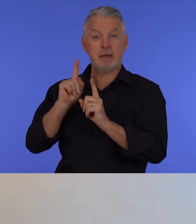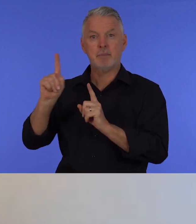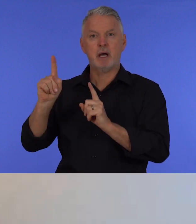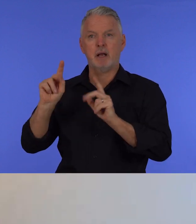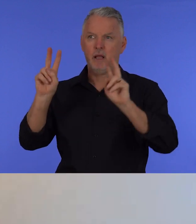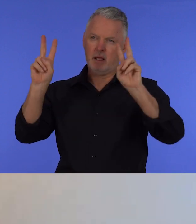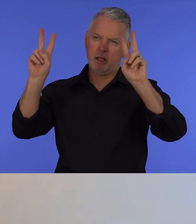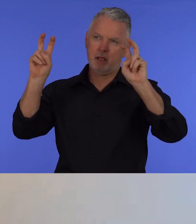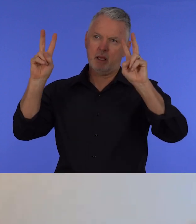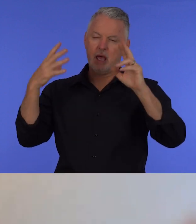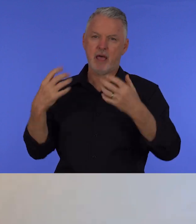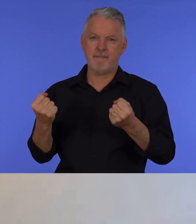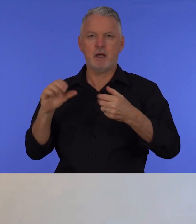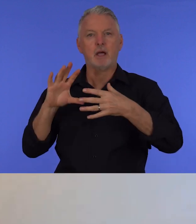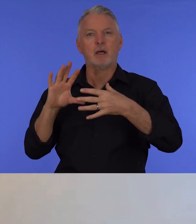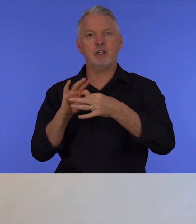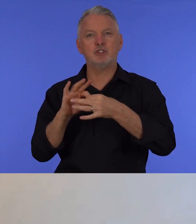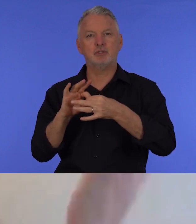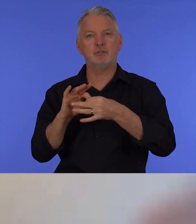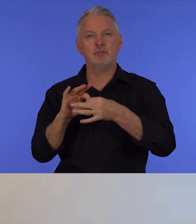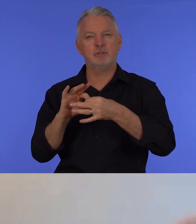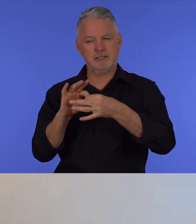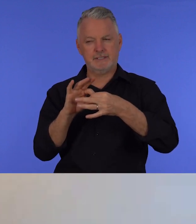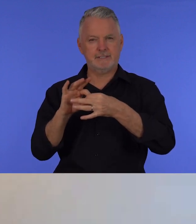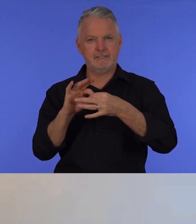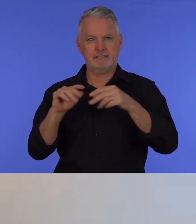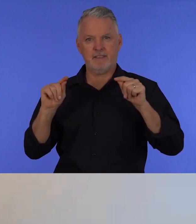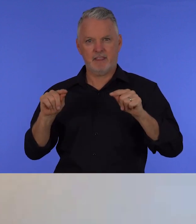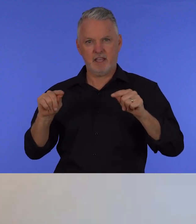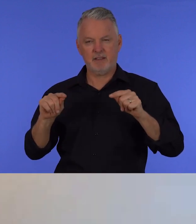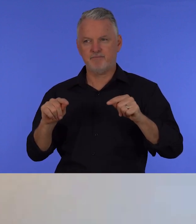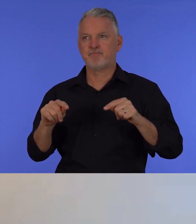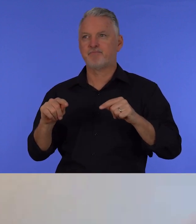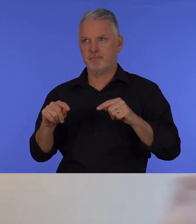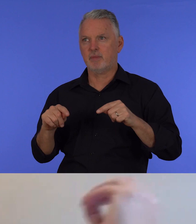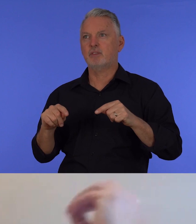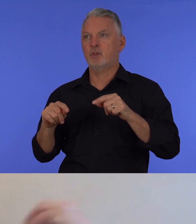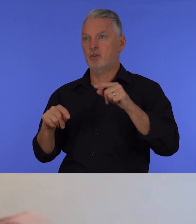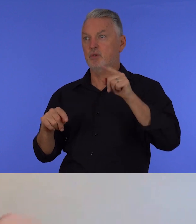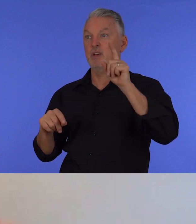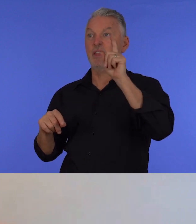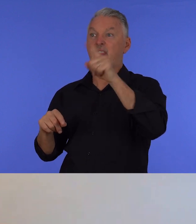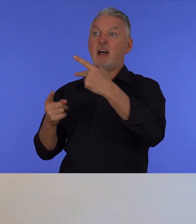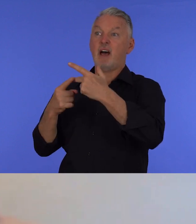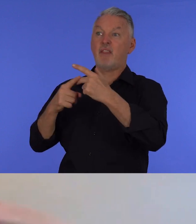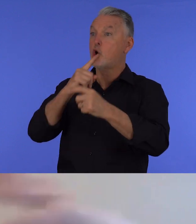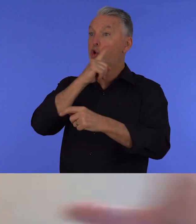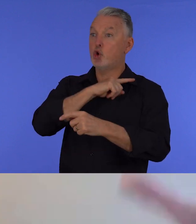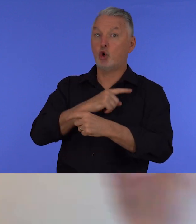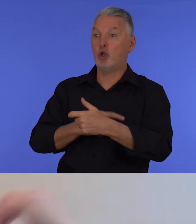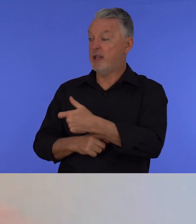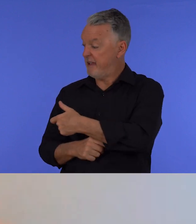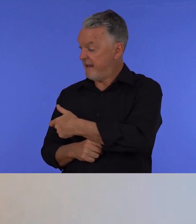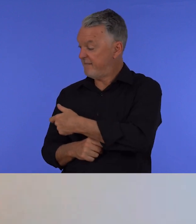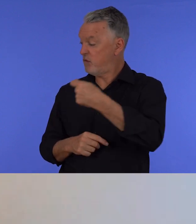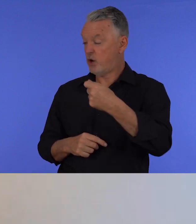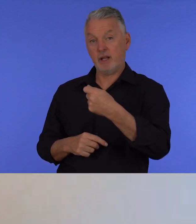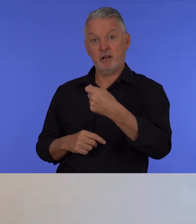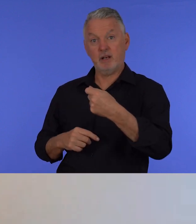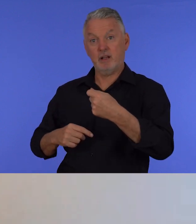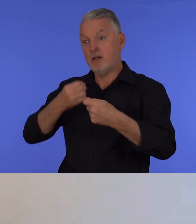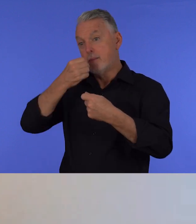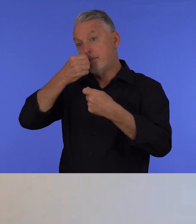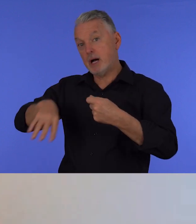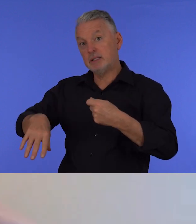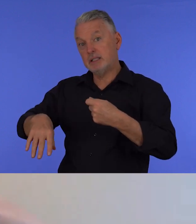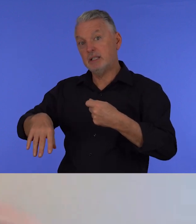even though they don't necessarily live close to us, they're still connections we have within the community. And those the birthday parties you get